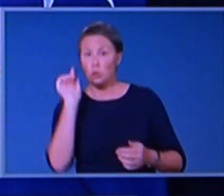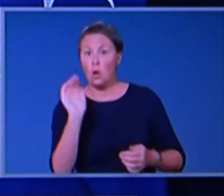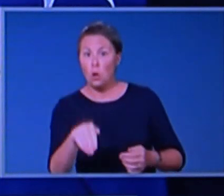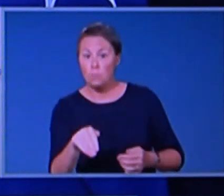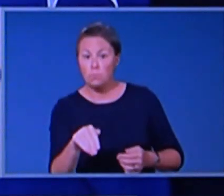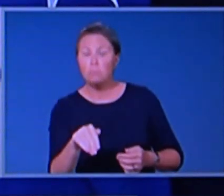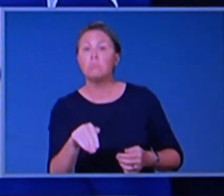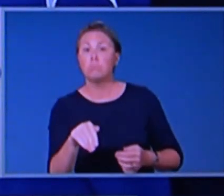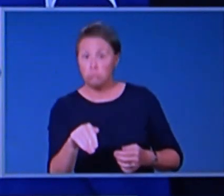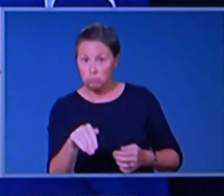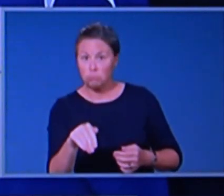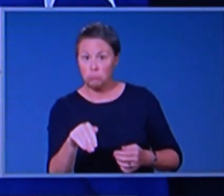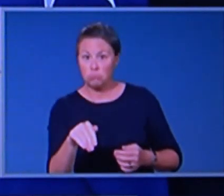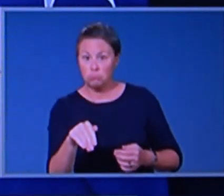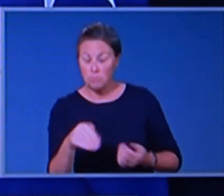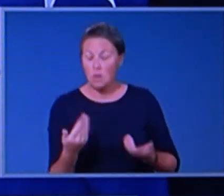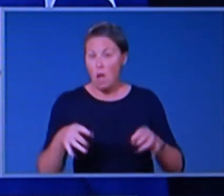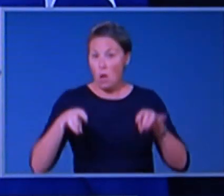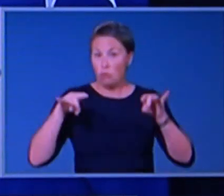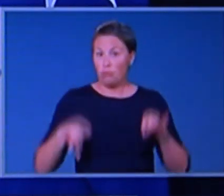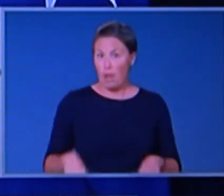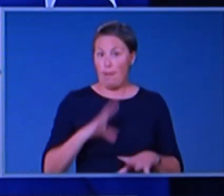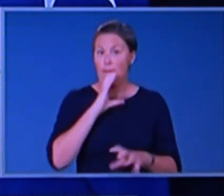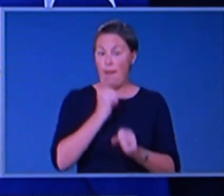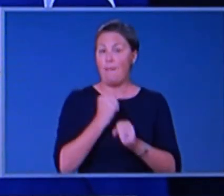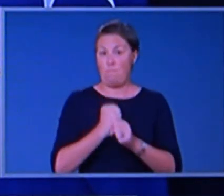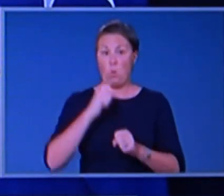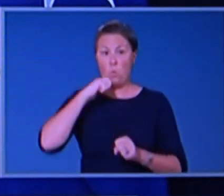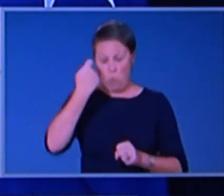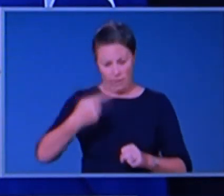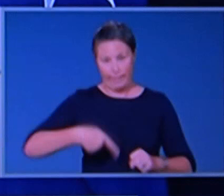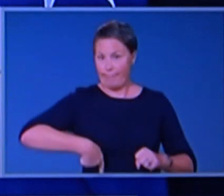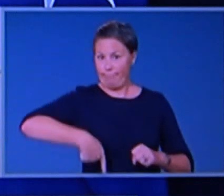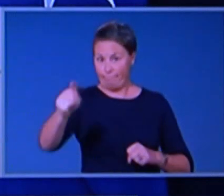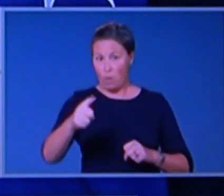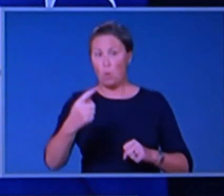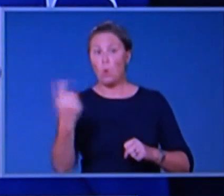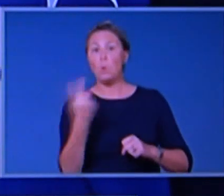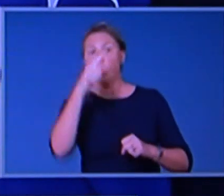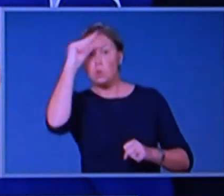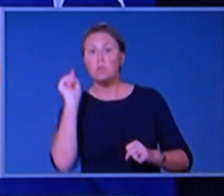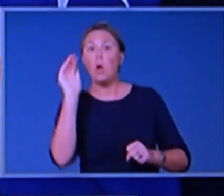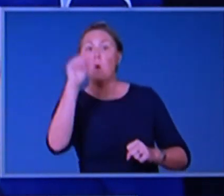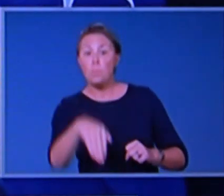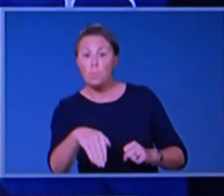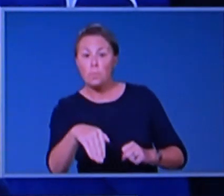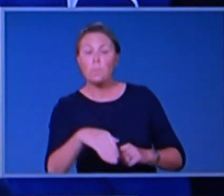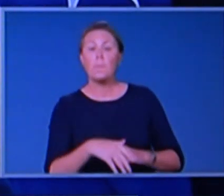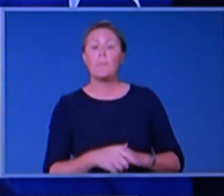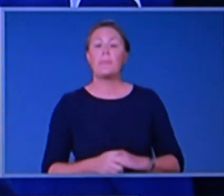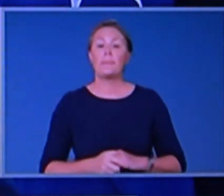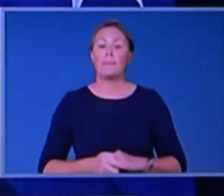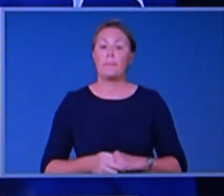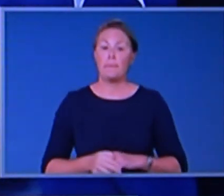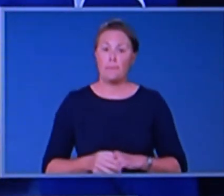be moving to require aged care facilities that wish to have an exemption to those